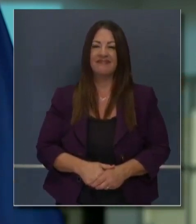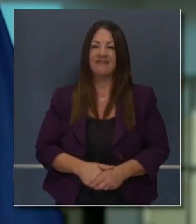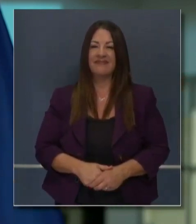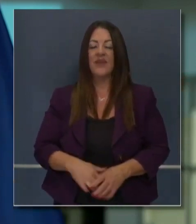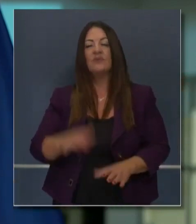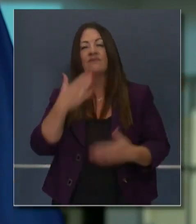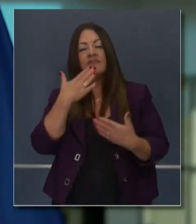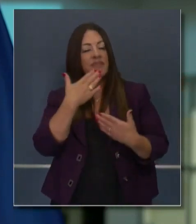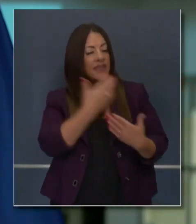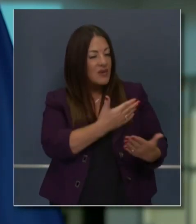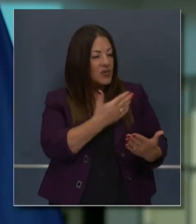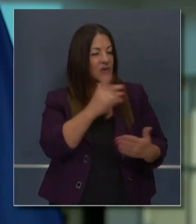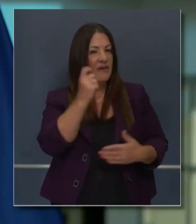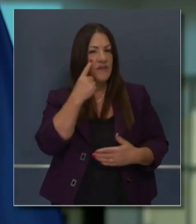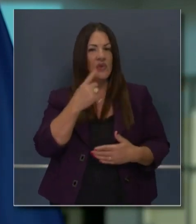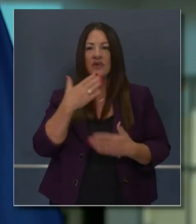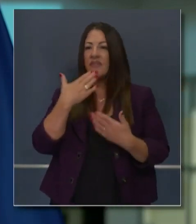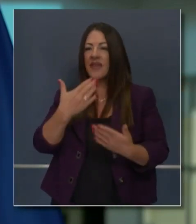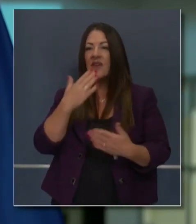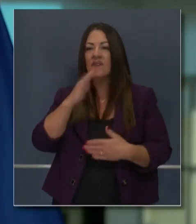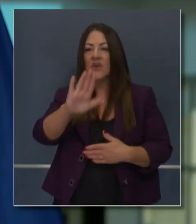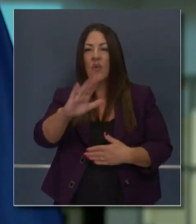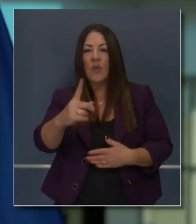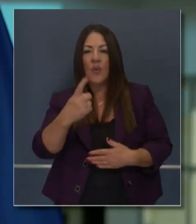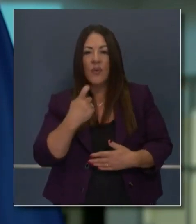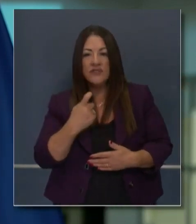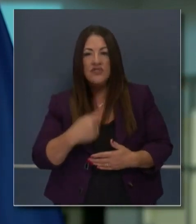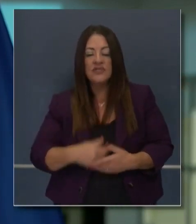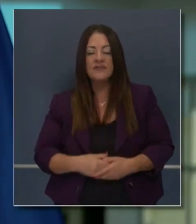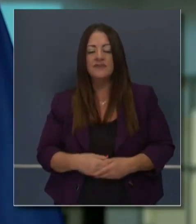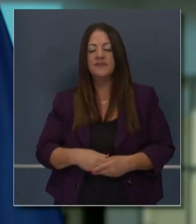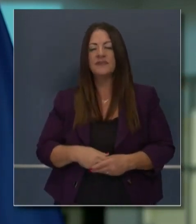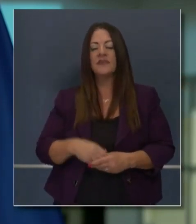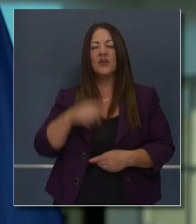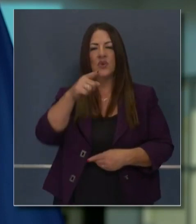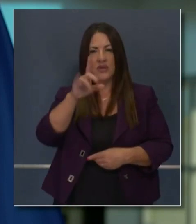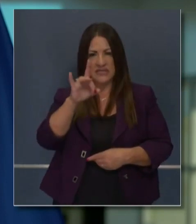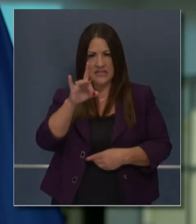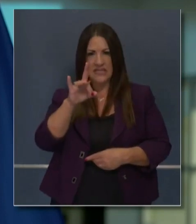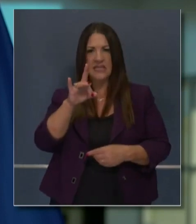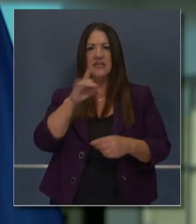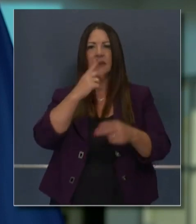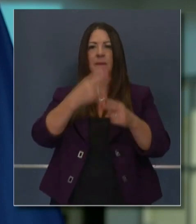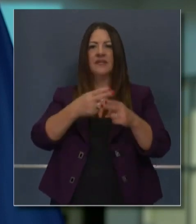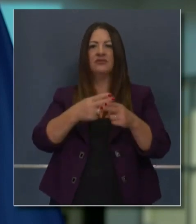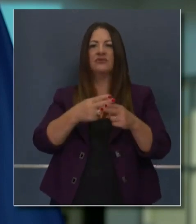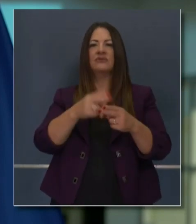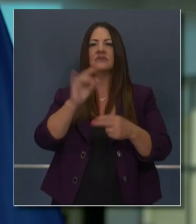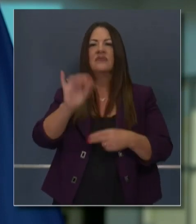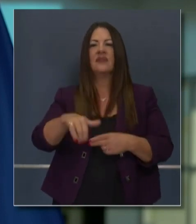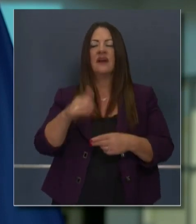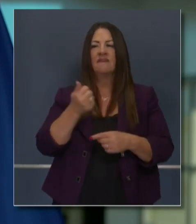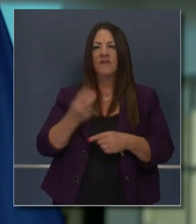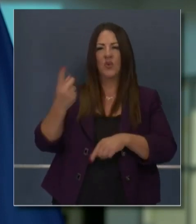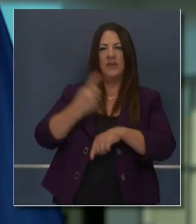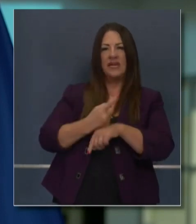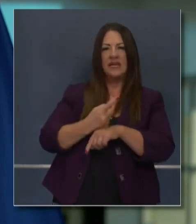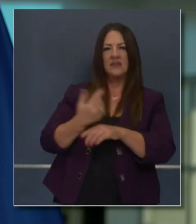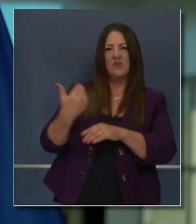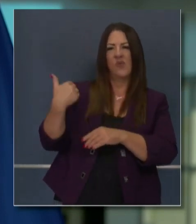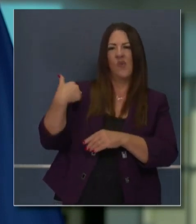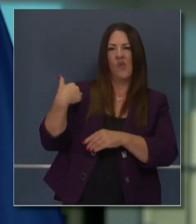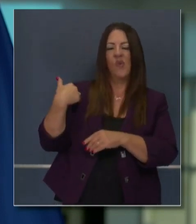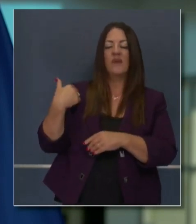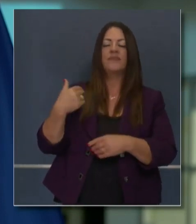Yeah, thank you, Governor, and thanks for the question. As you point out, a number of days ago, our